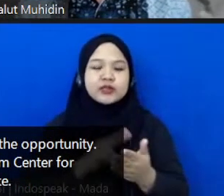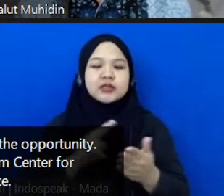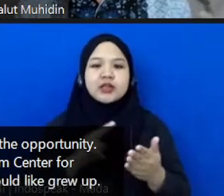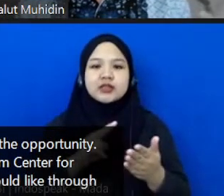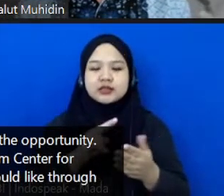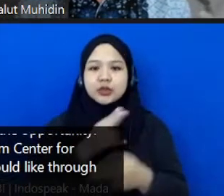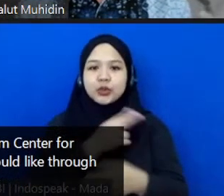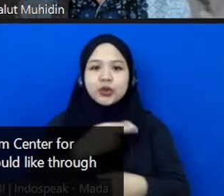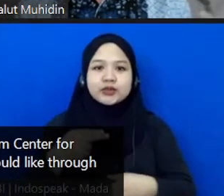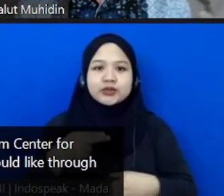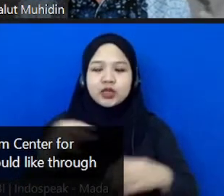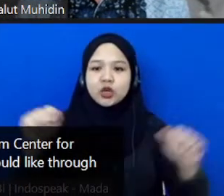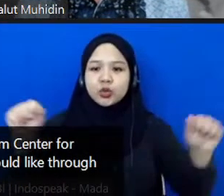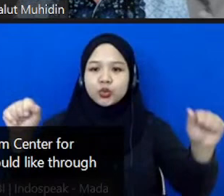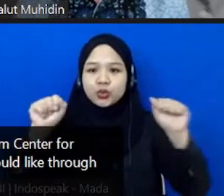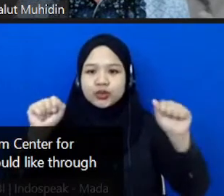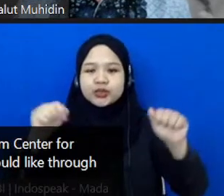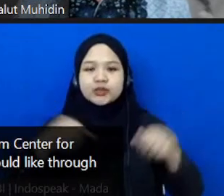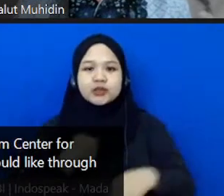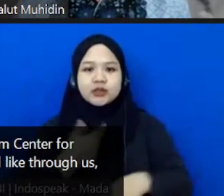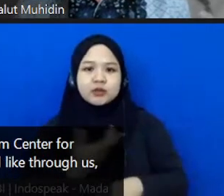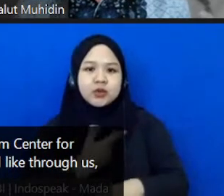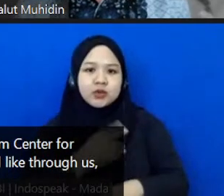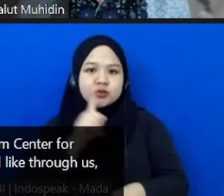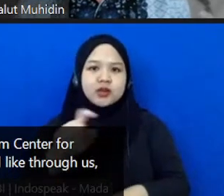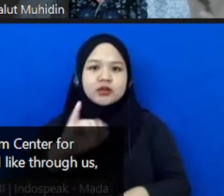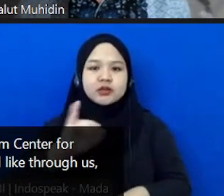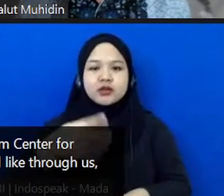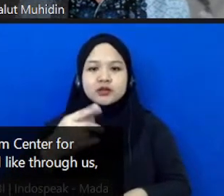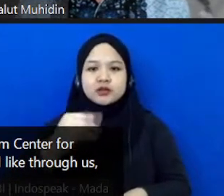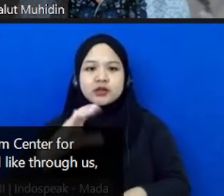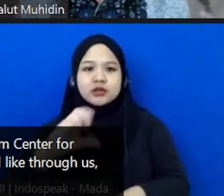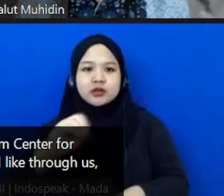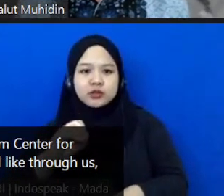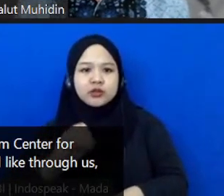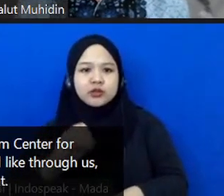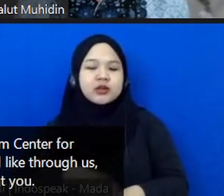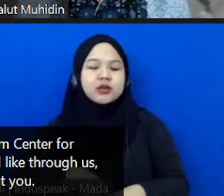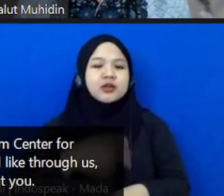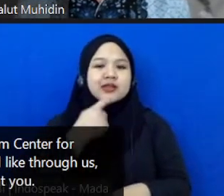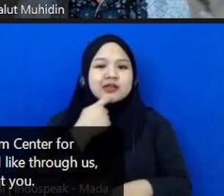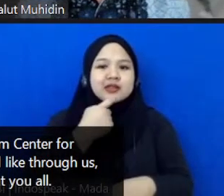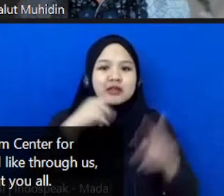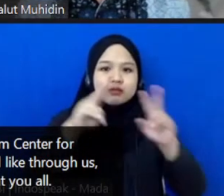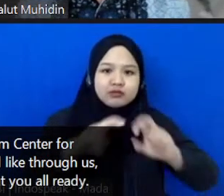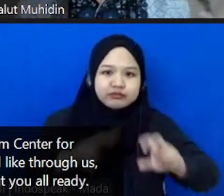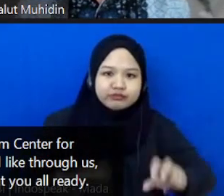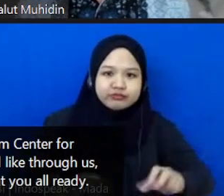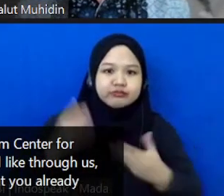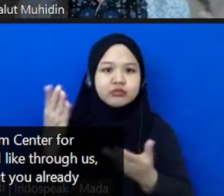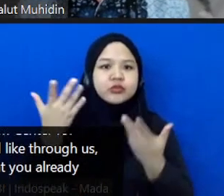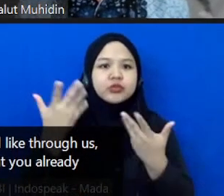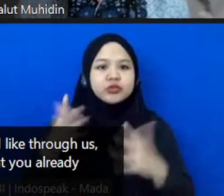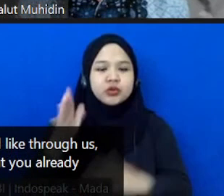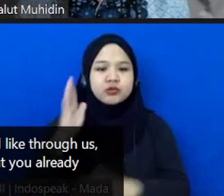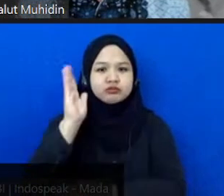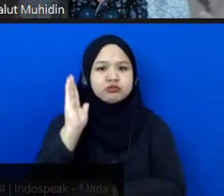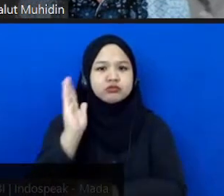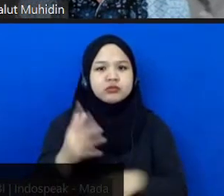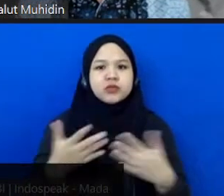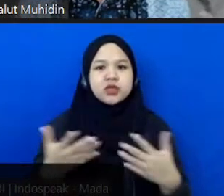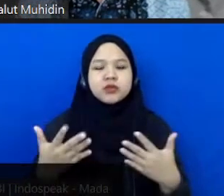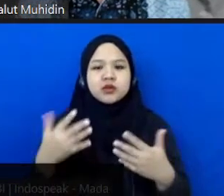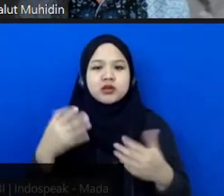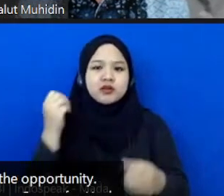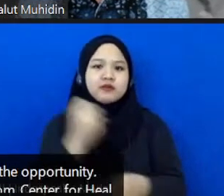ask Jericho regarding your research finding that you already present. How is the effective